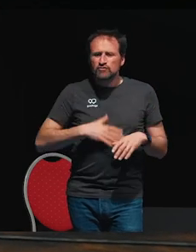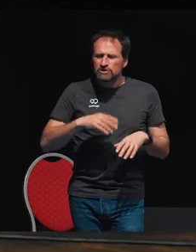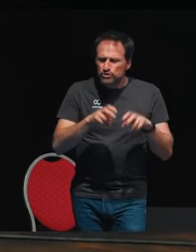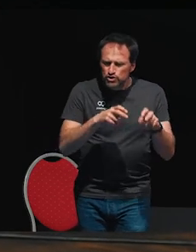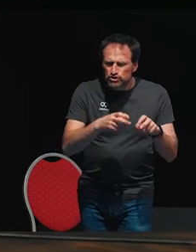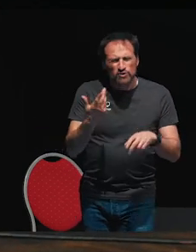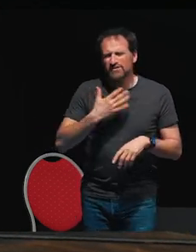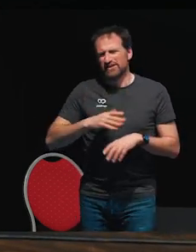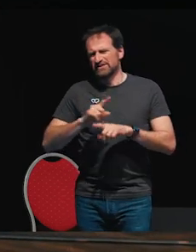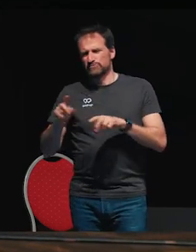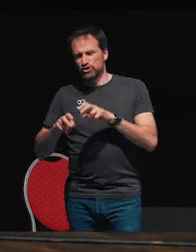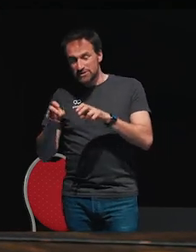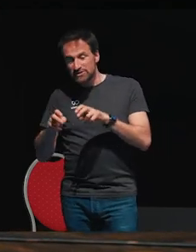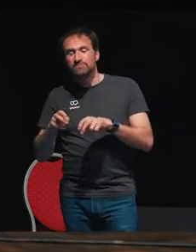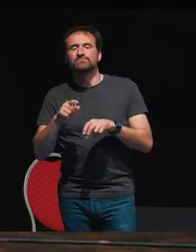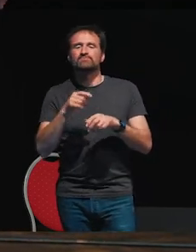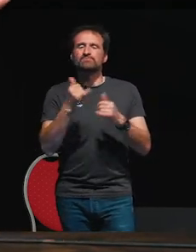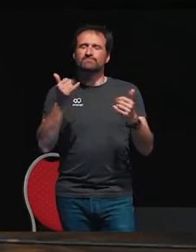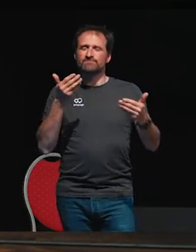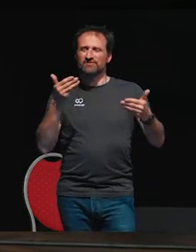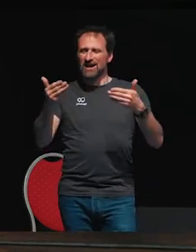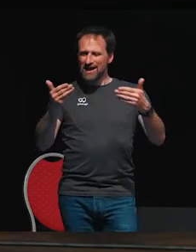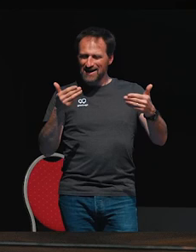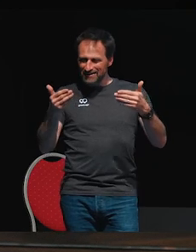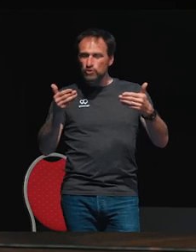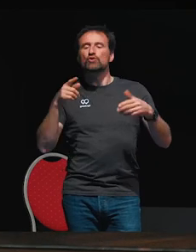against it, and then it should help you to make your decision.